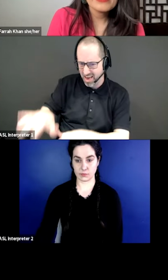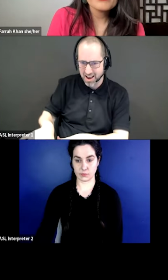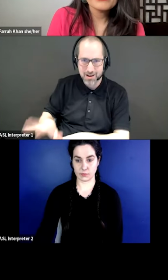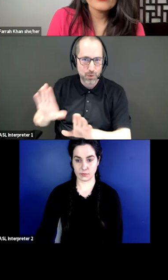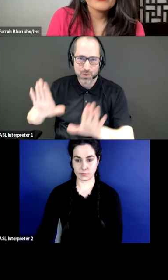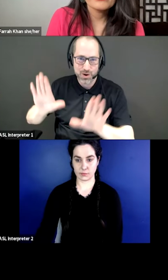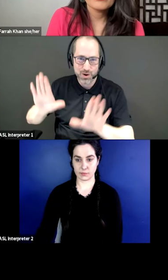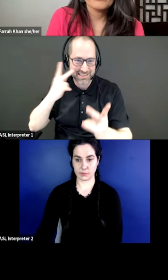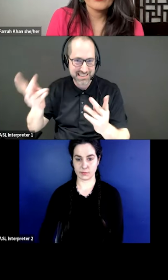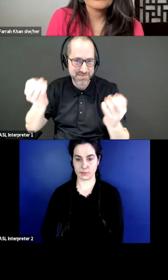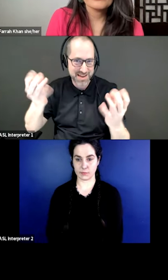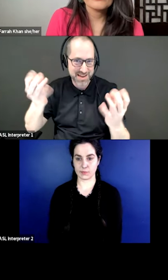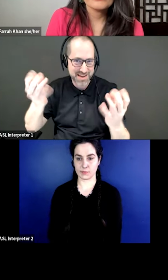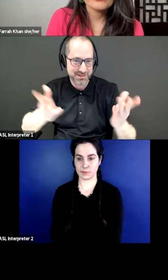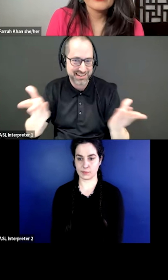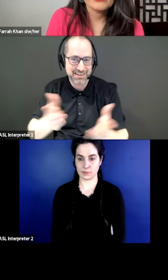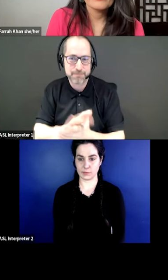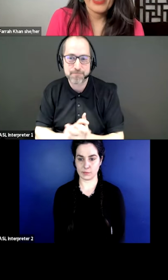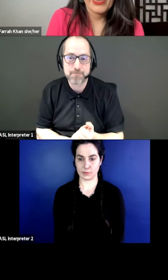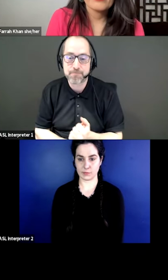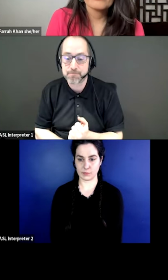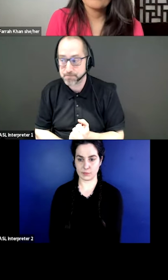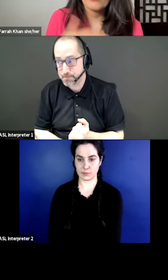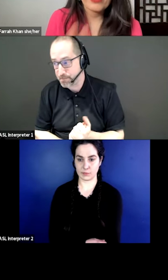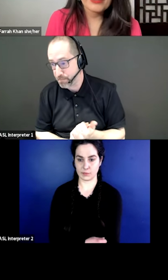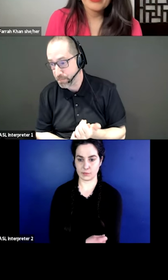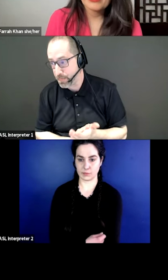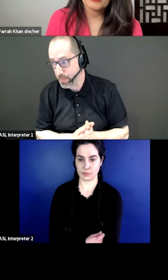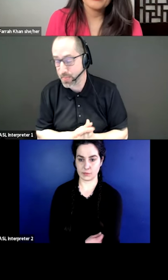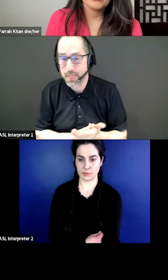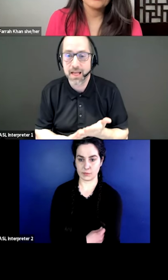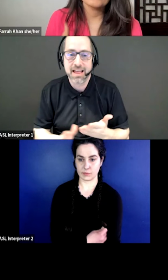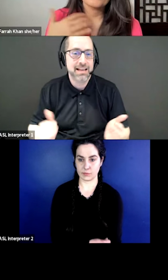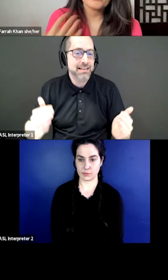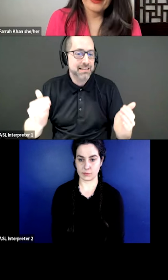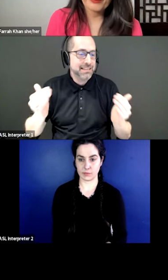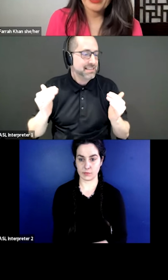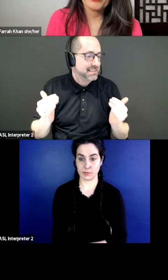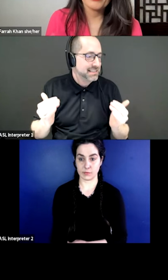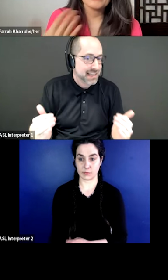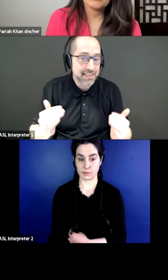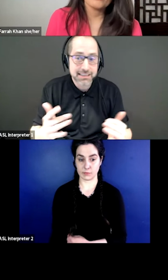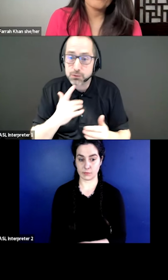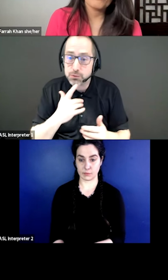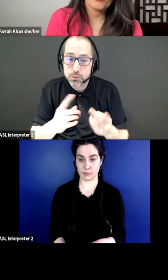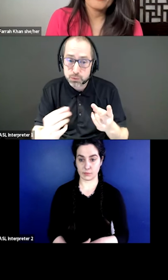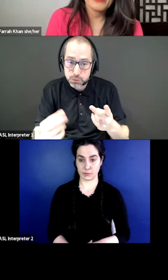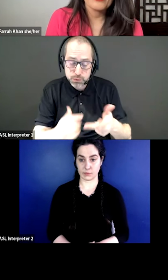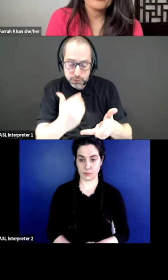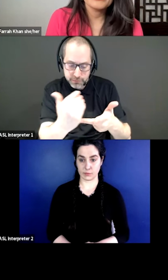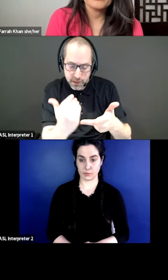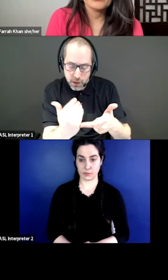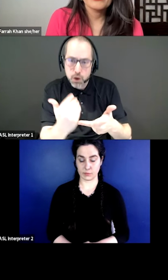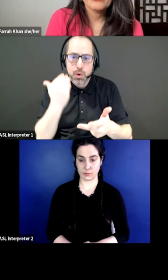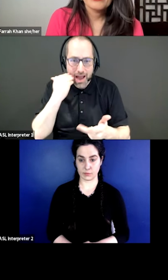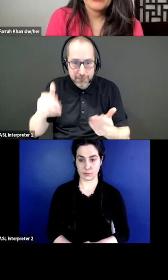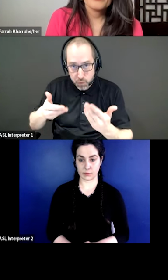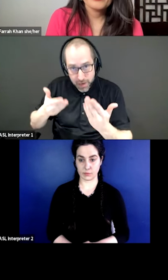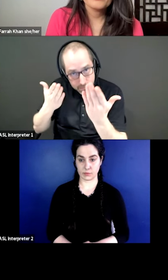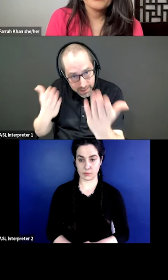The next piece with it that we worked was really thinking, okay, so we've got these amazing recommendations. We're hearing from people that these need to move forward, but how do we do